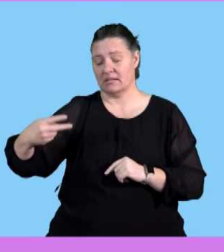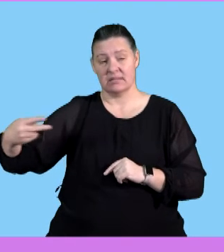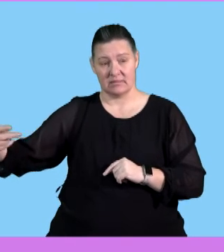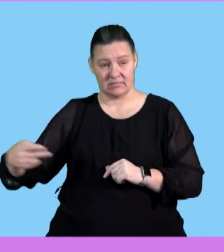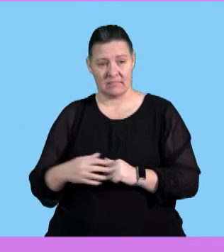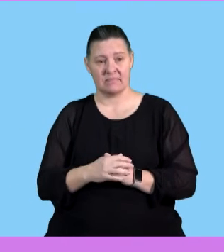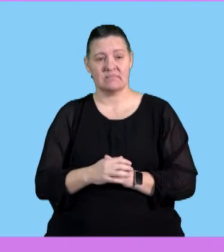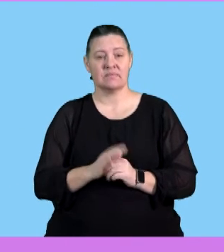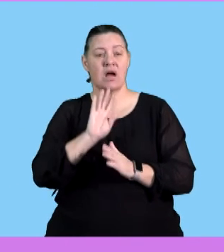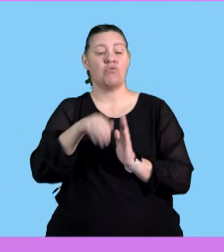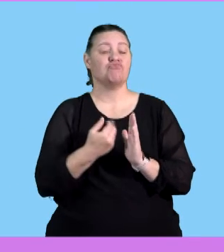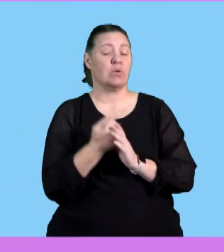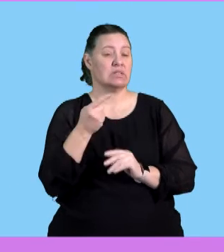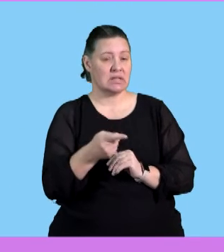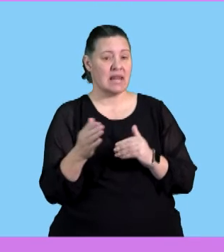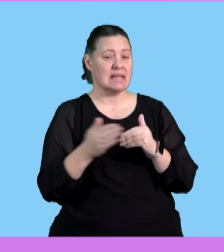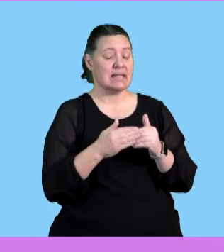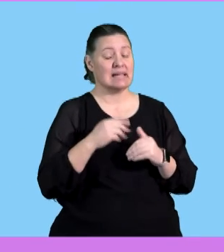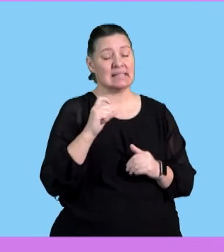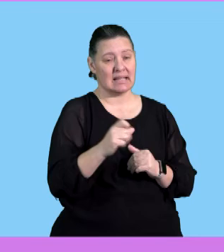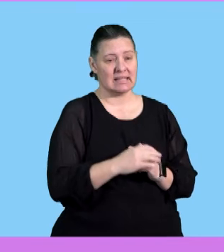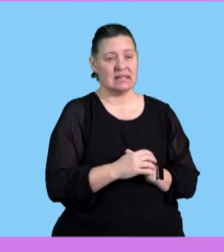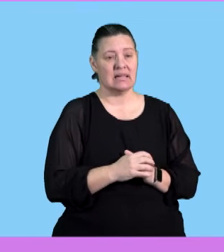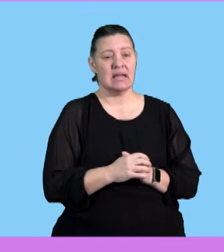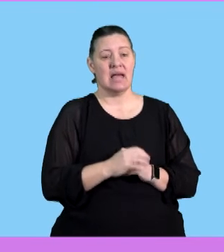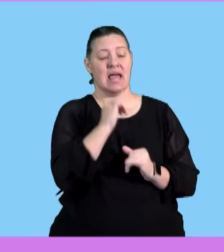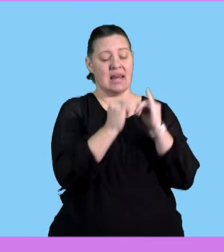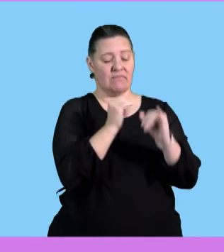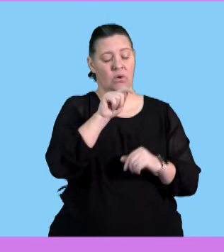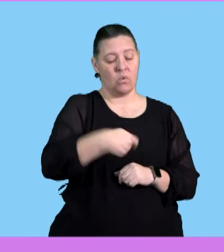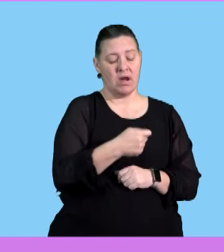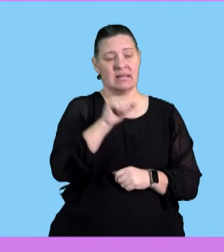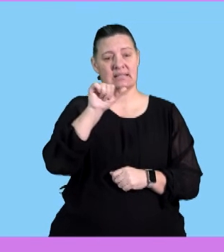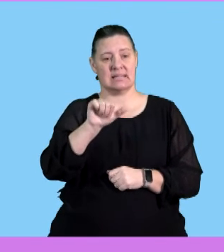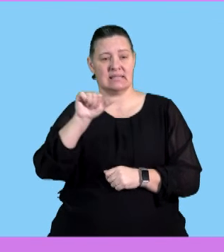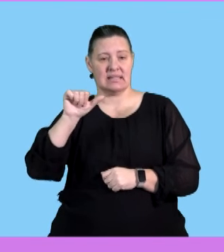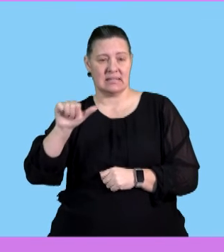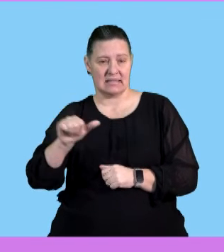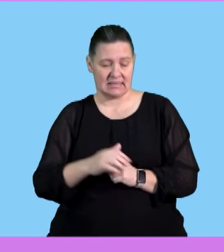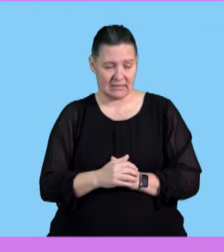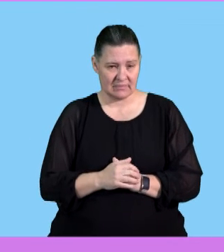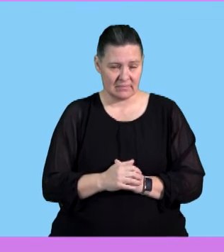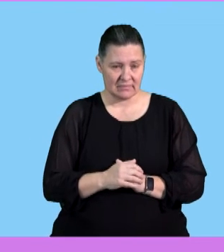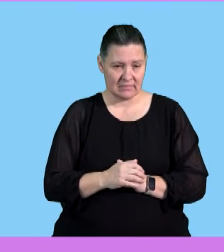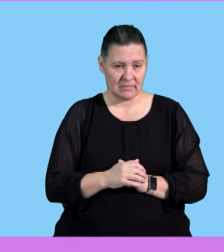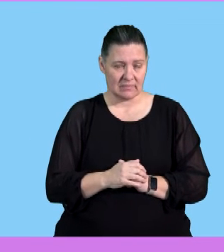11,658 recurring. So now rounding this off to the nearest cent, it's going to be 11